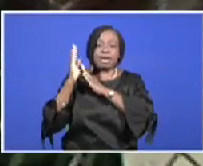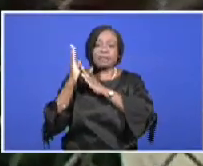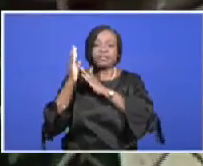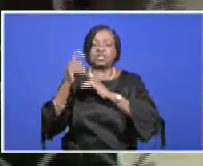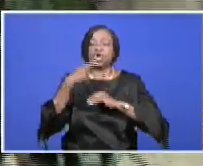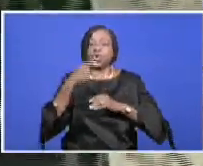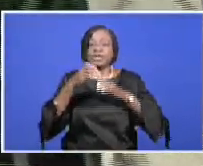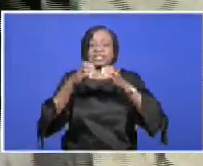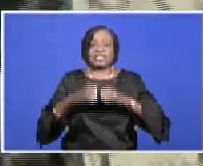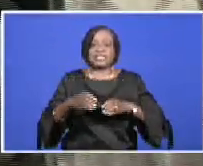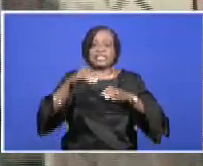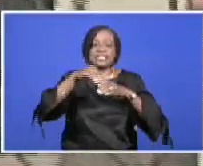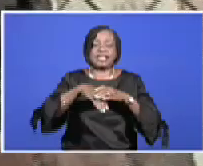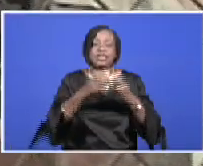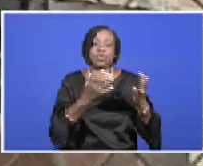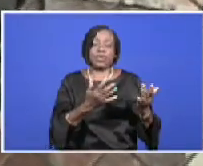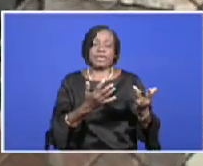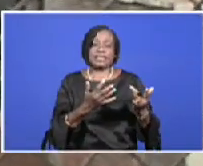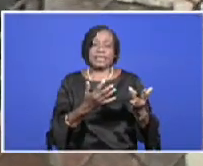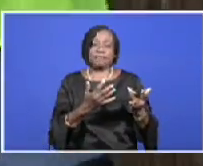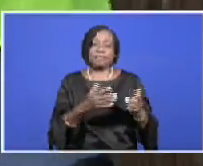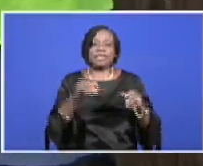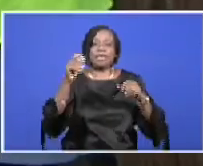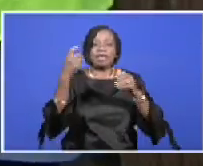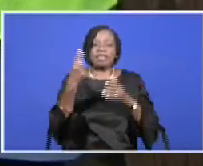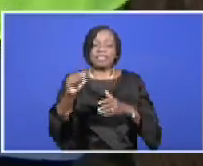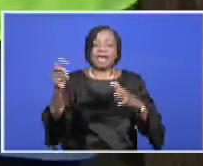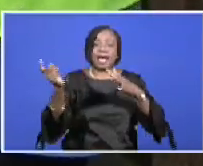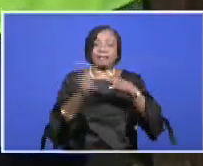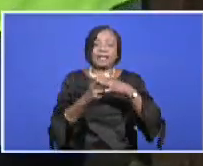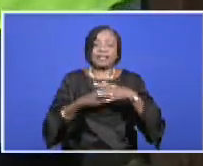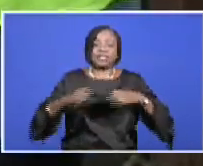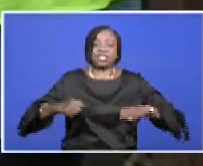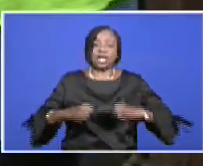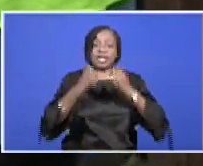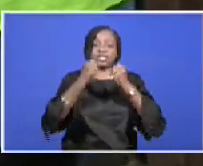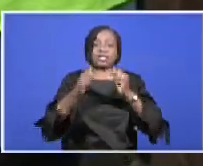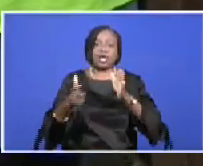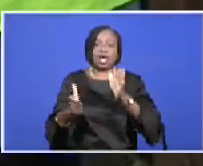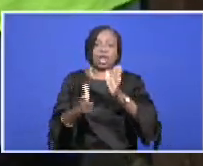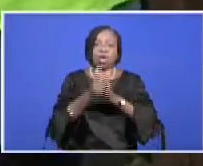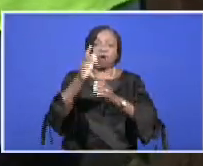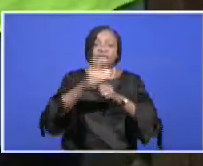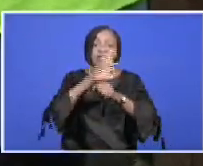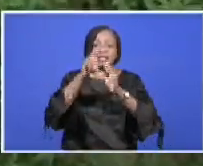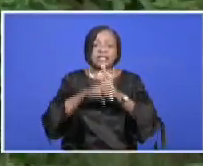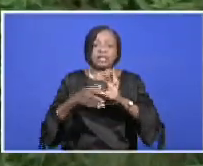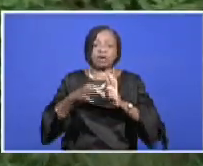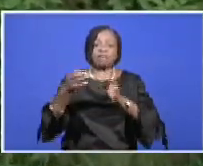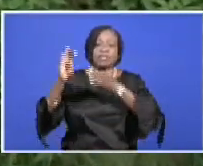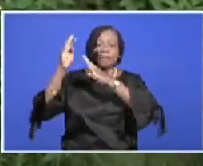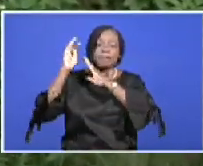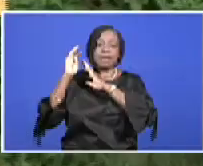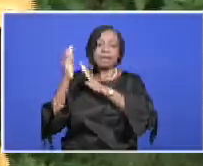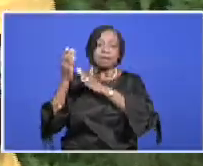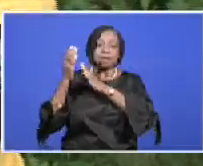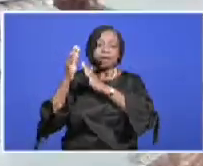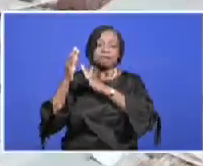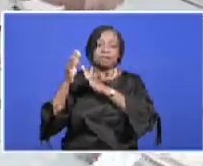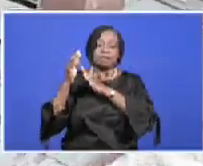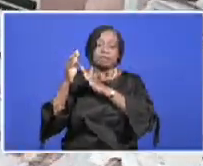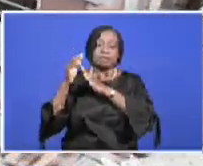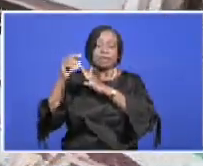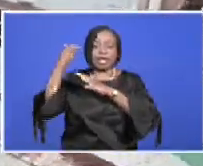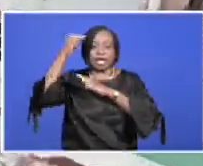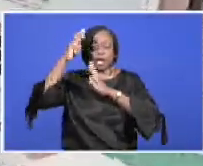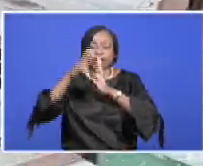as citizens in waiting. The applicants also challenged the lawfulness of the government's planned eviction and demolition,